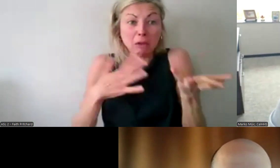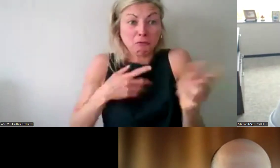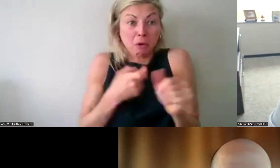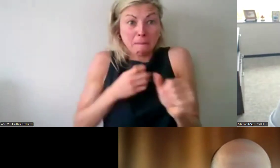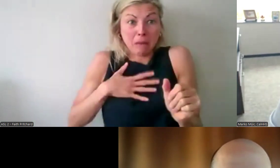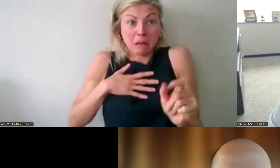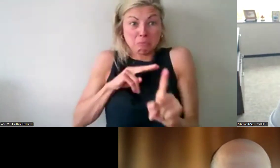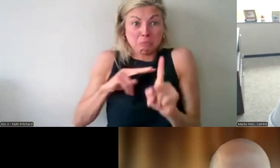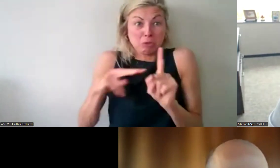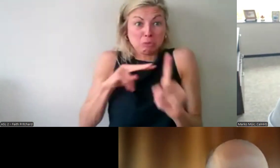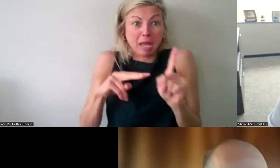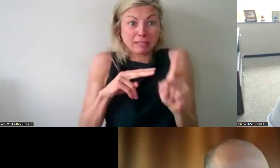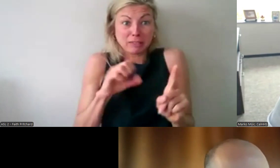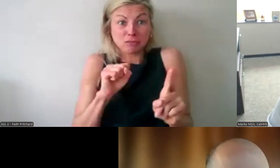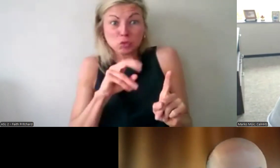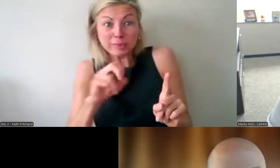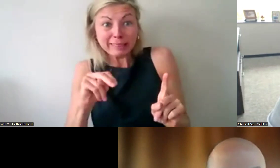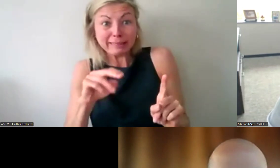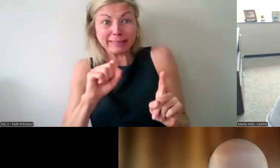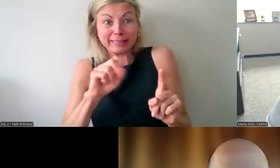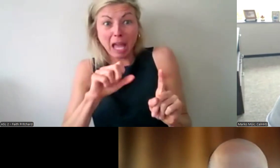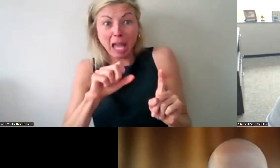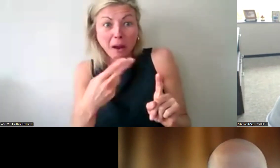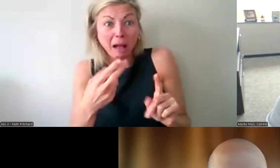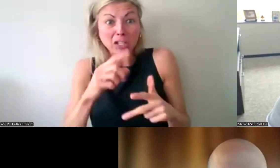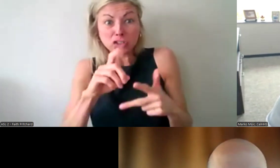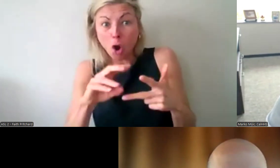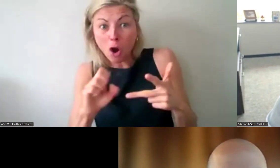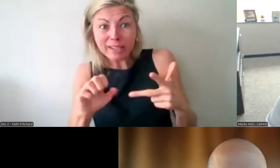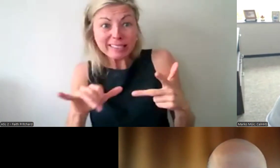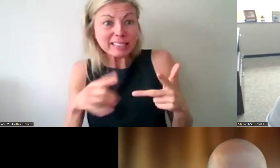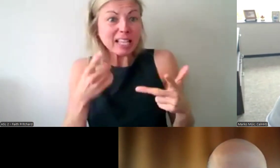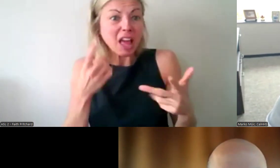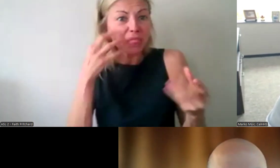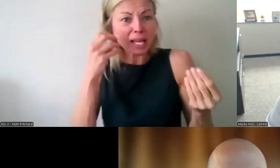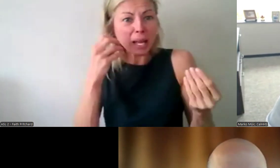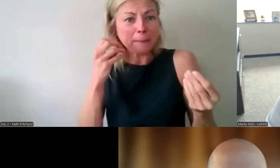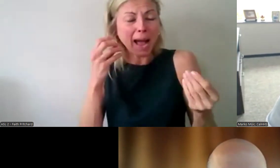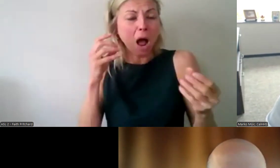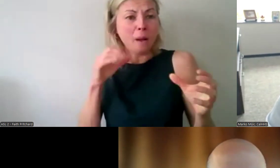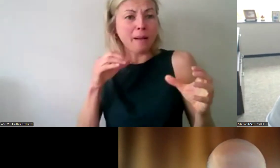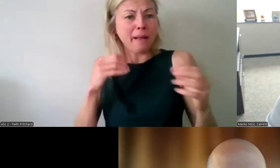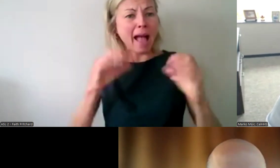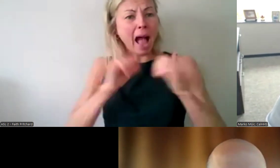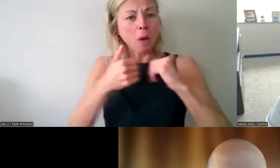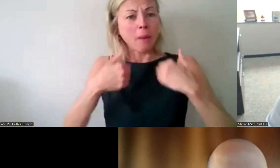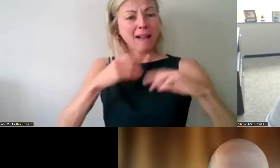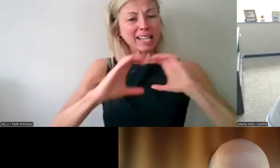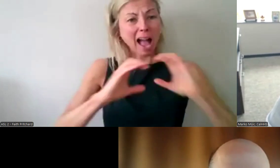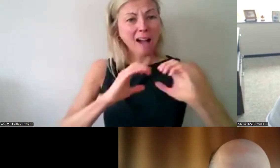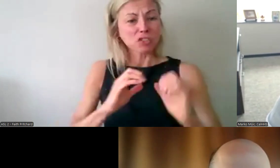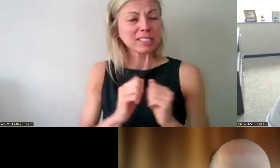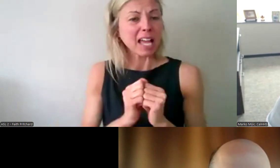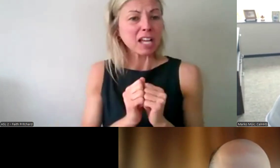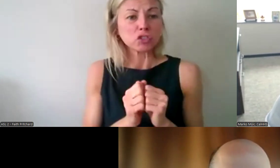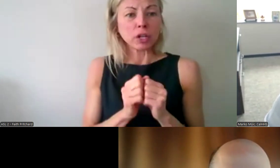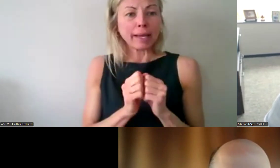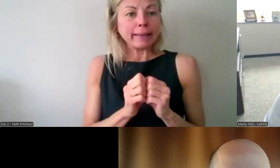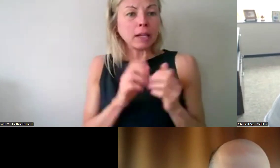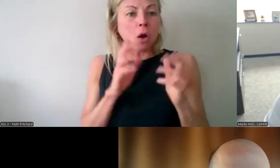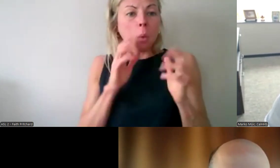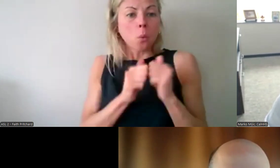Susan and Sarah and Darcy, we need to start thinking about how we anchor the conversation around the person with the idea that it's the home,